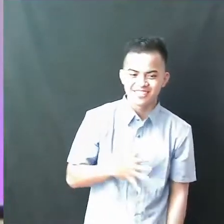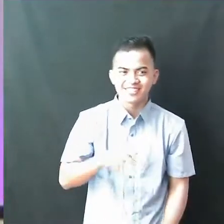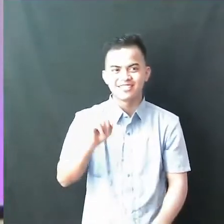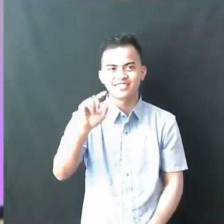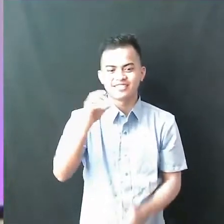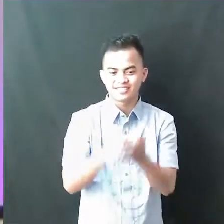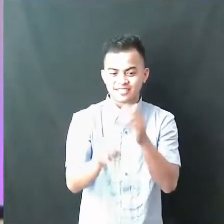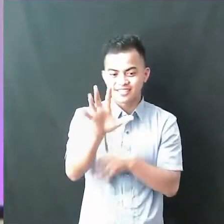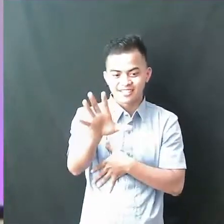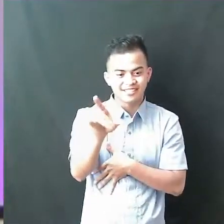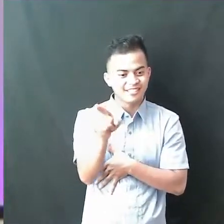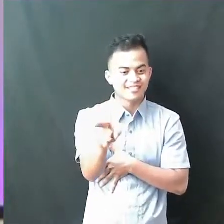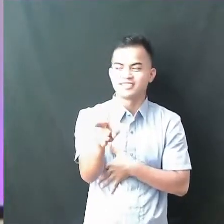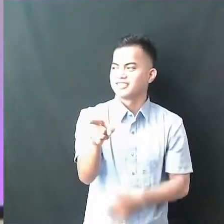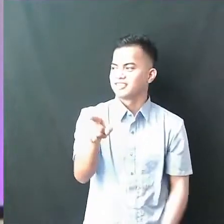verse